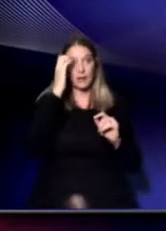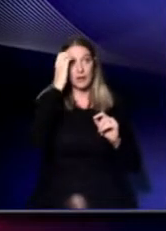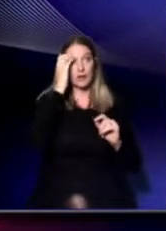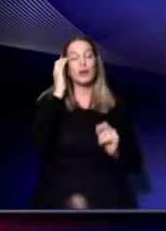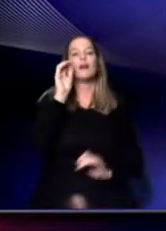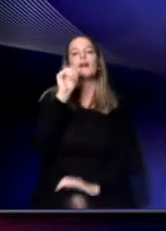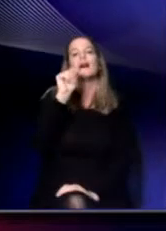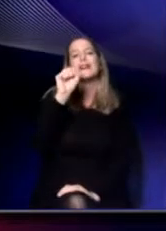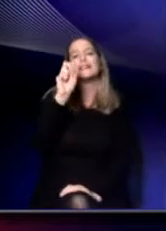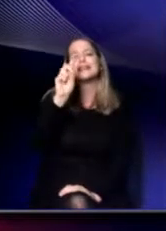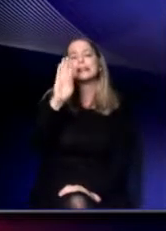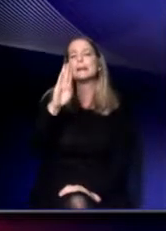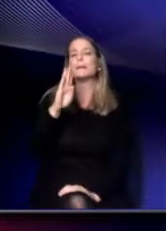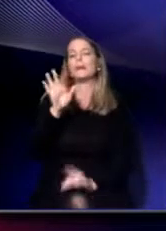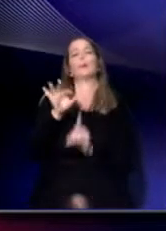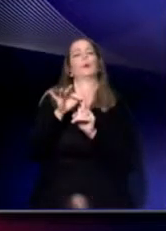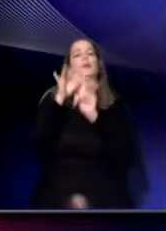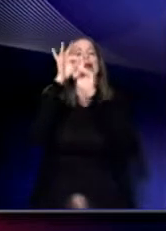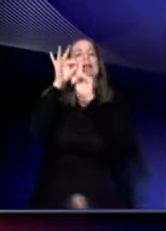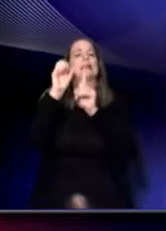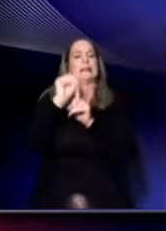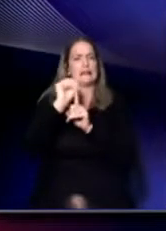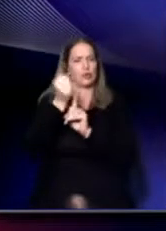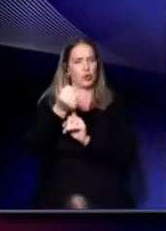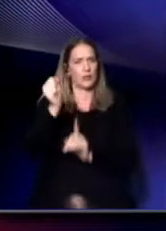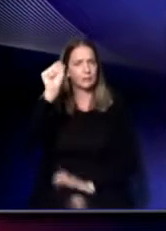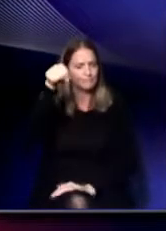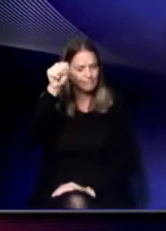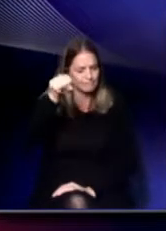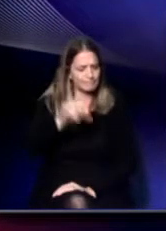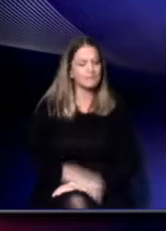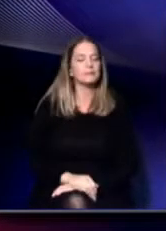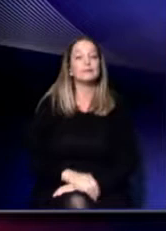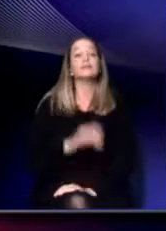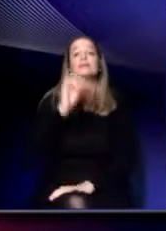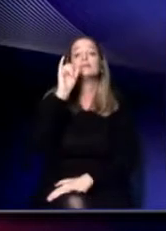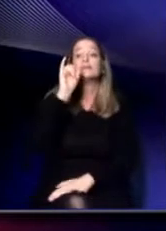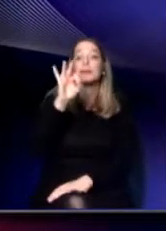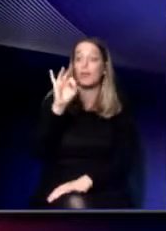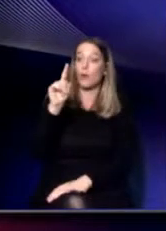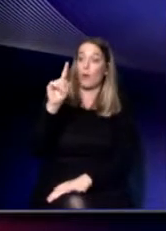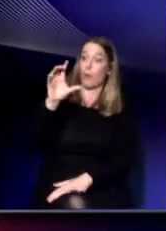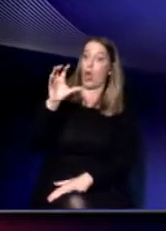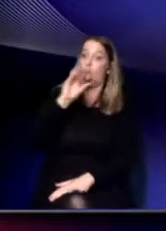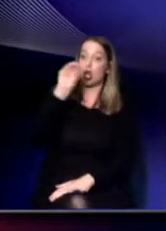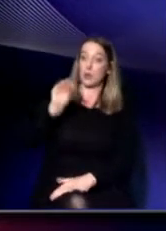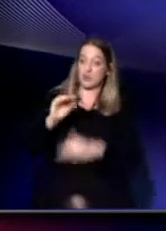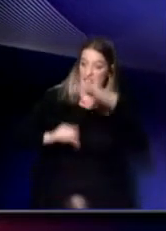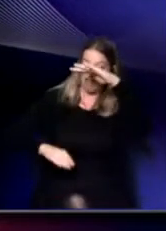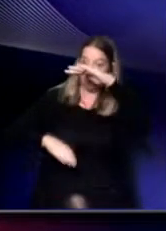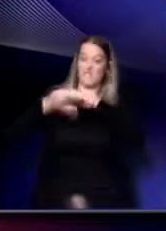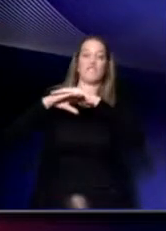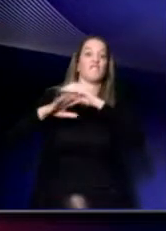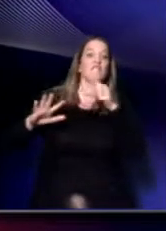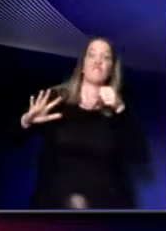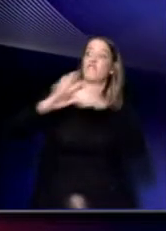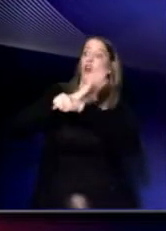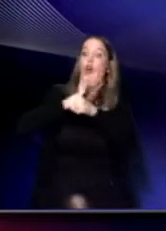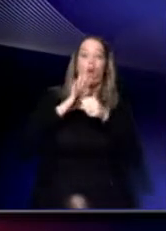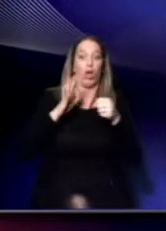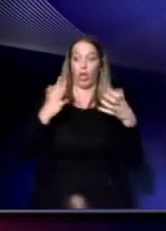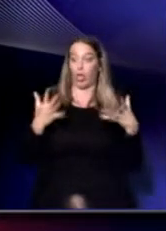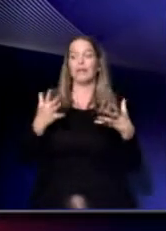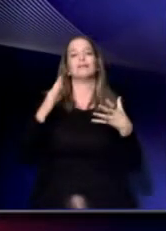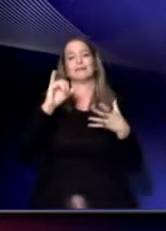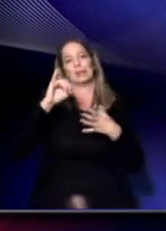ASDB is in a unique situation in that if we're at 100% anywhere, we're in big trouble. Just